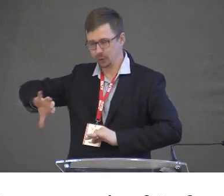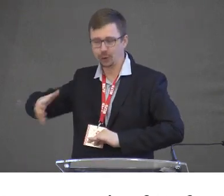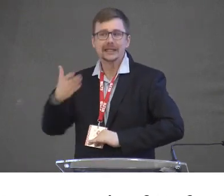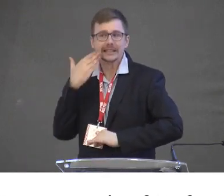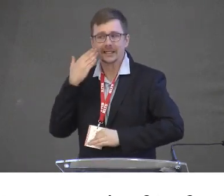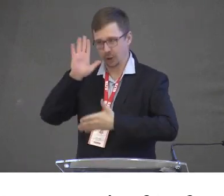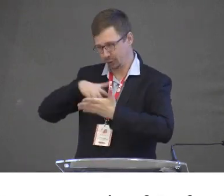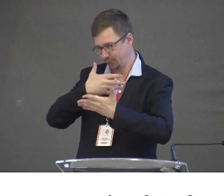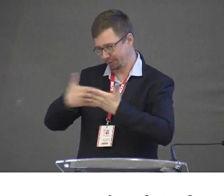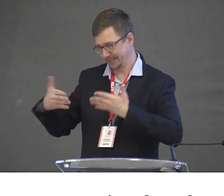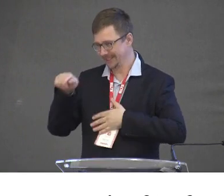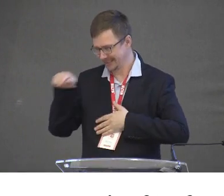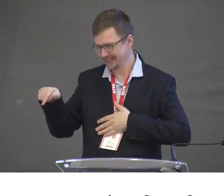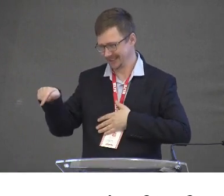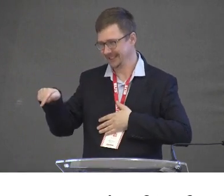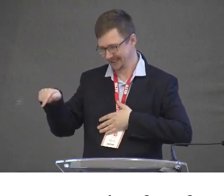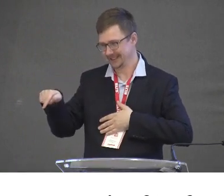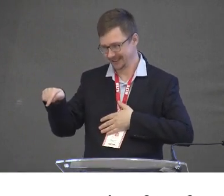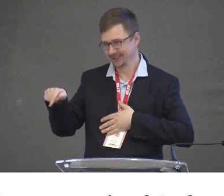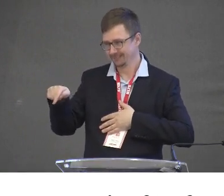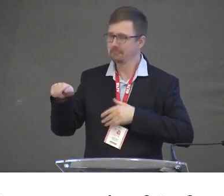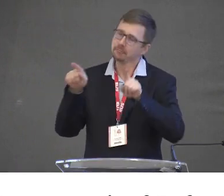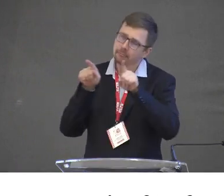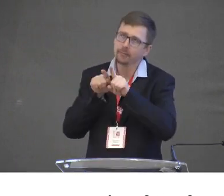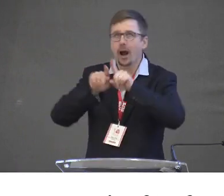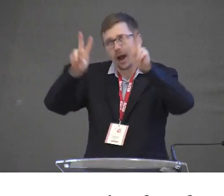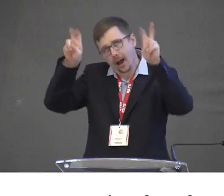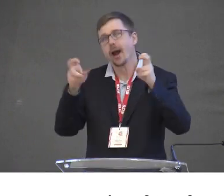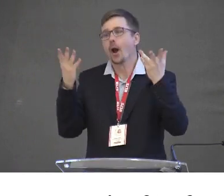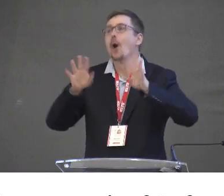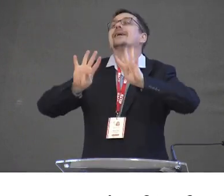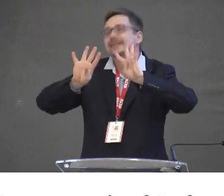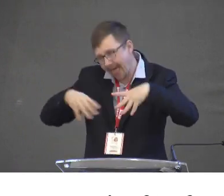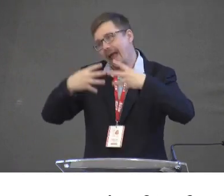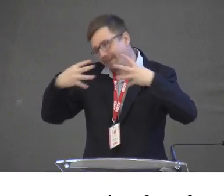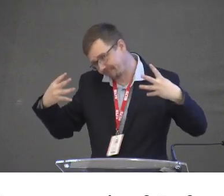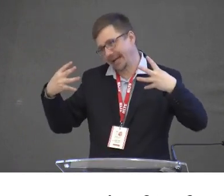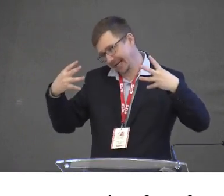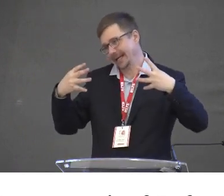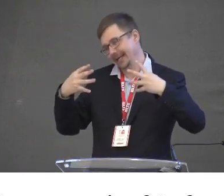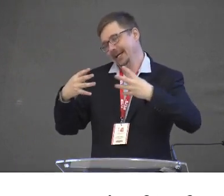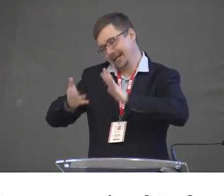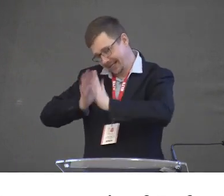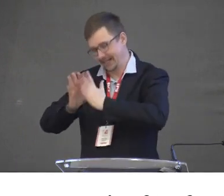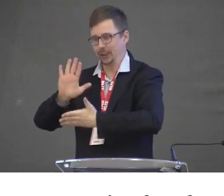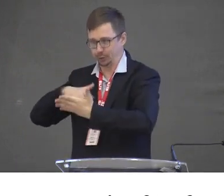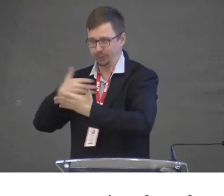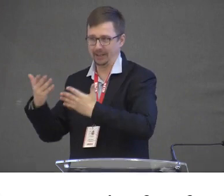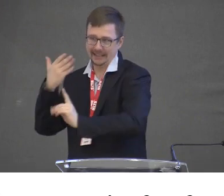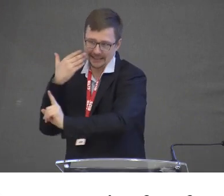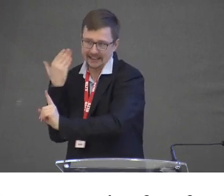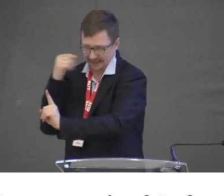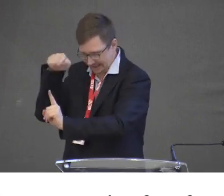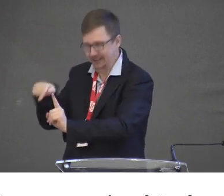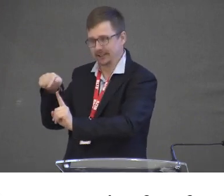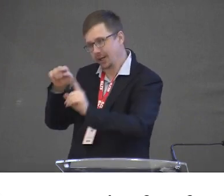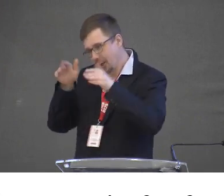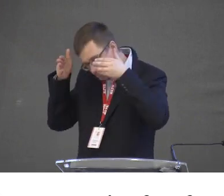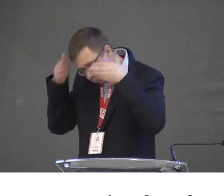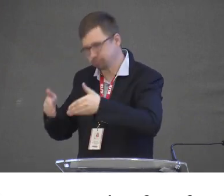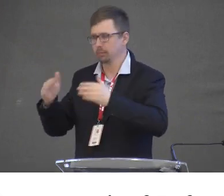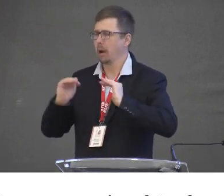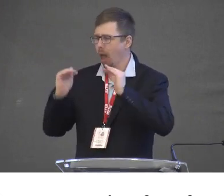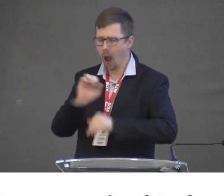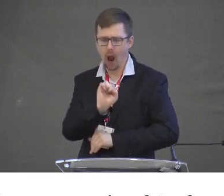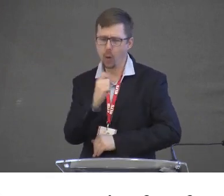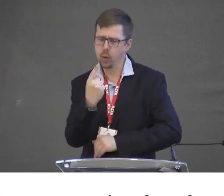publication is the descriptors of Czech Sign Language in Sefer terms